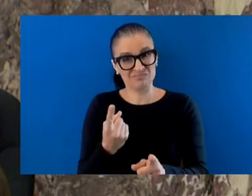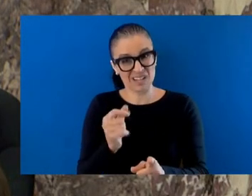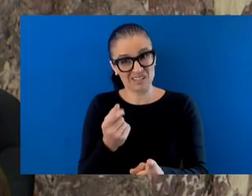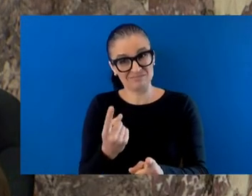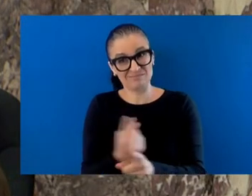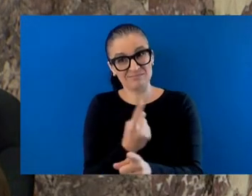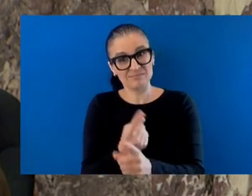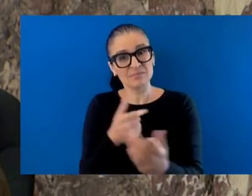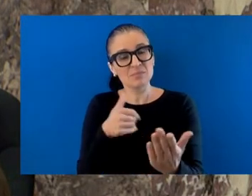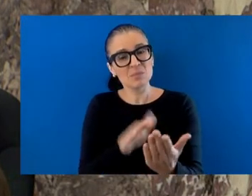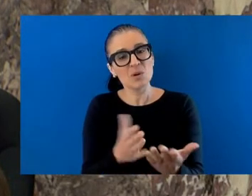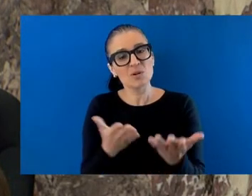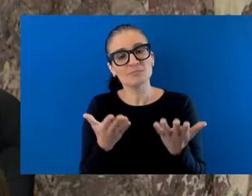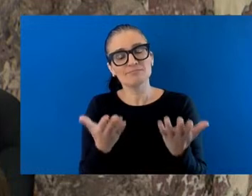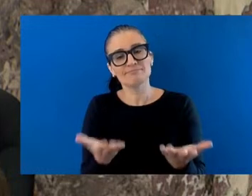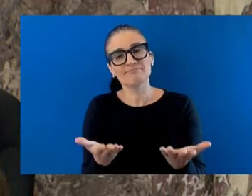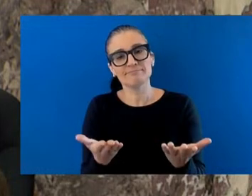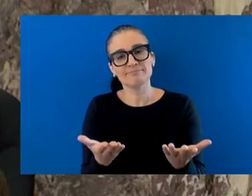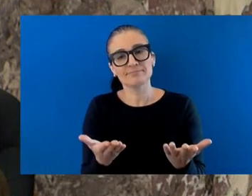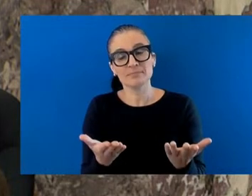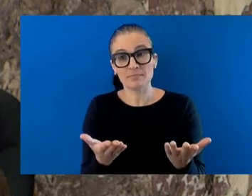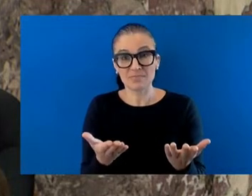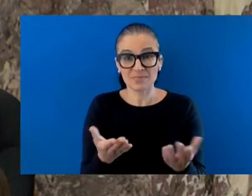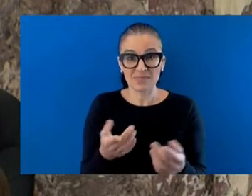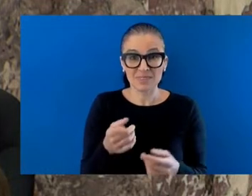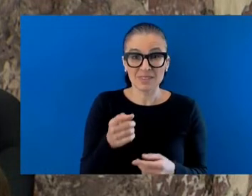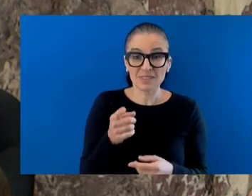What occurs, if people are smoking in hospitals.